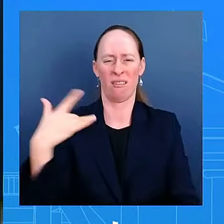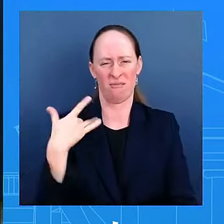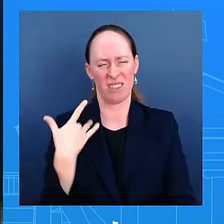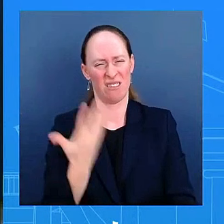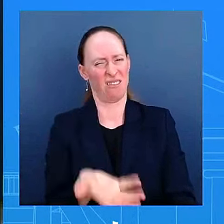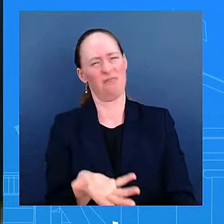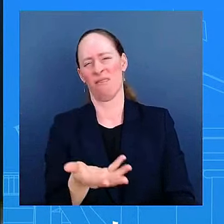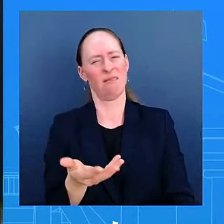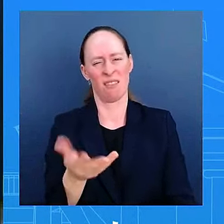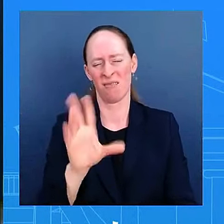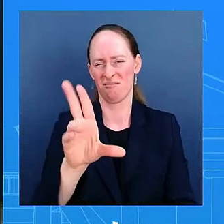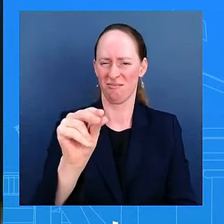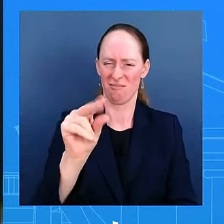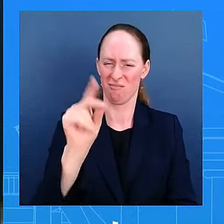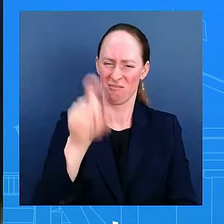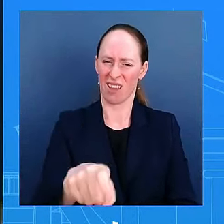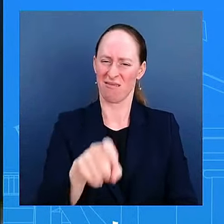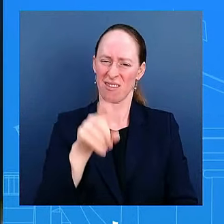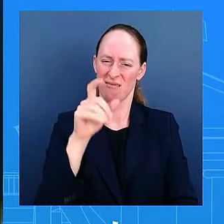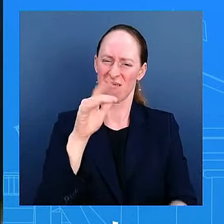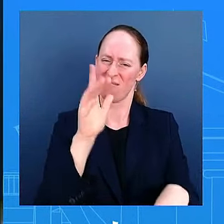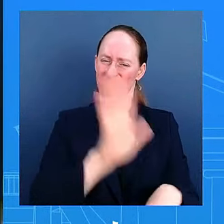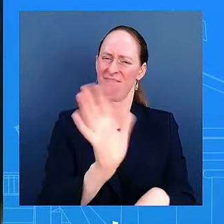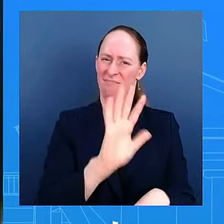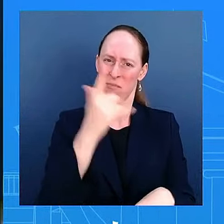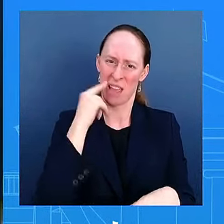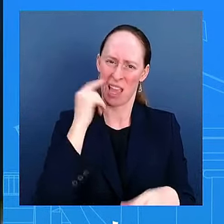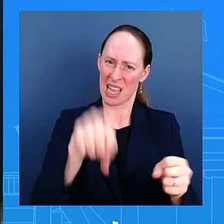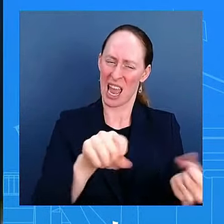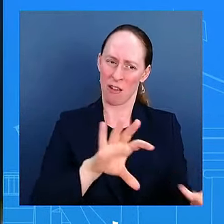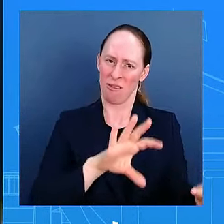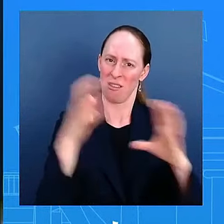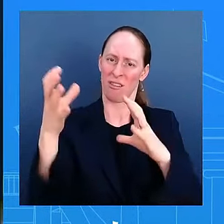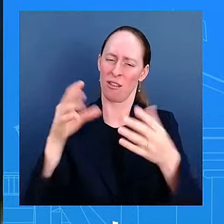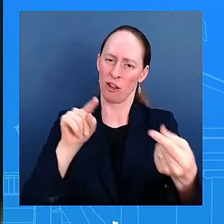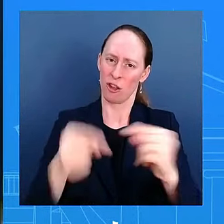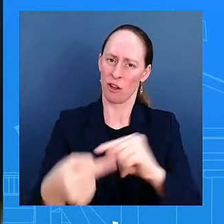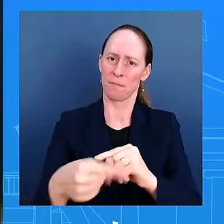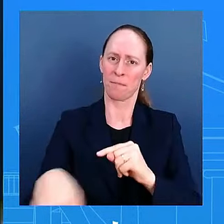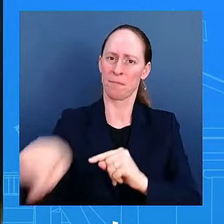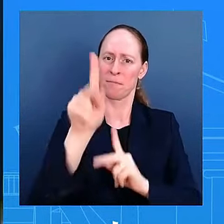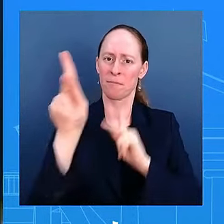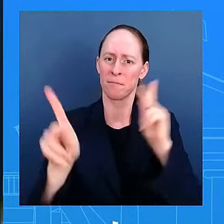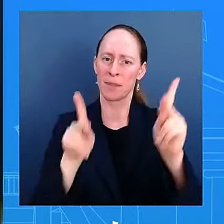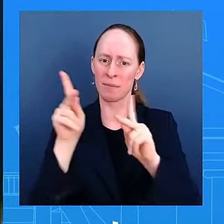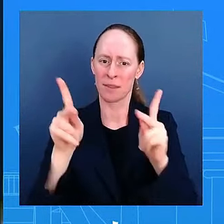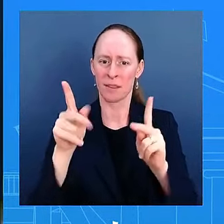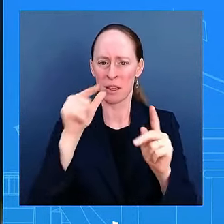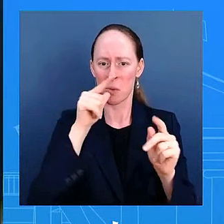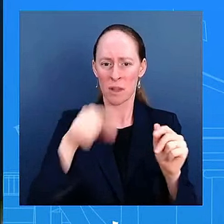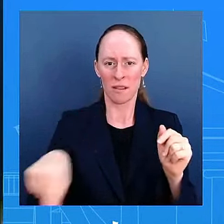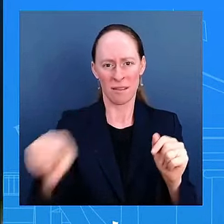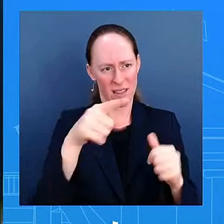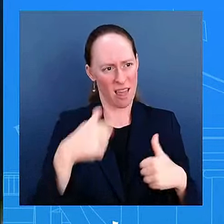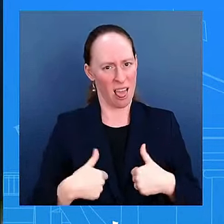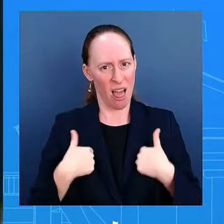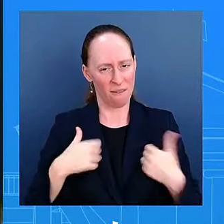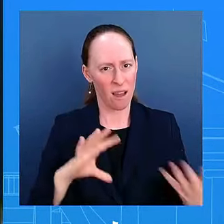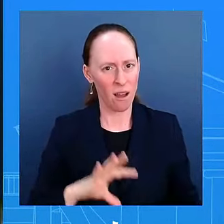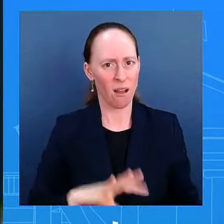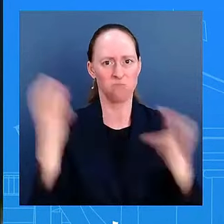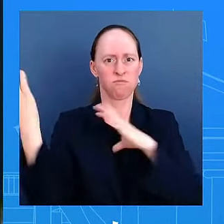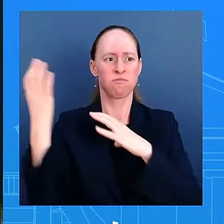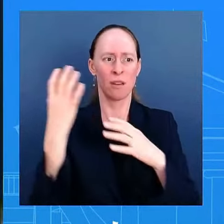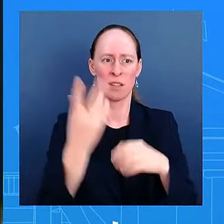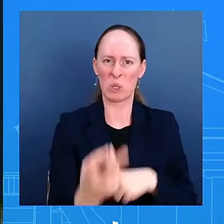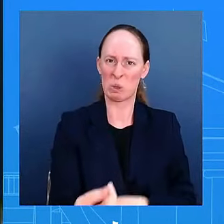are have been impacted, whether by Hurricane Helene, now impacted by Hurricane Milton. And they need to get the assistance,